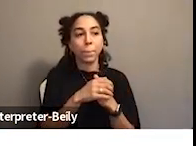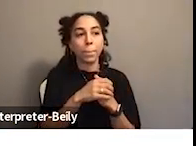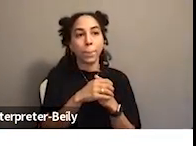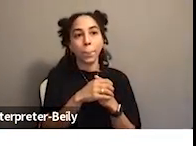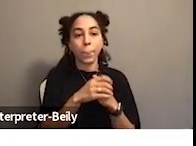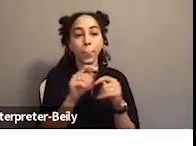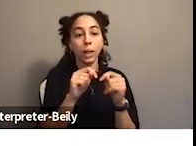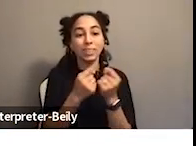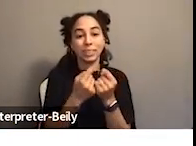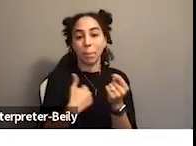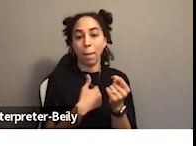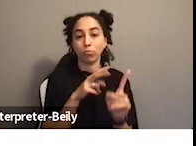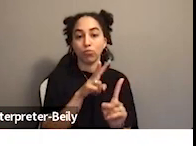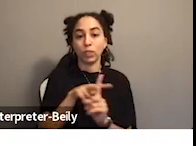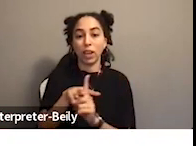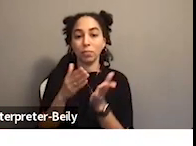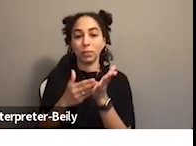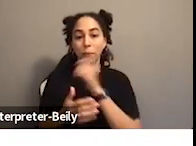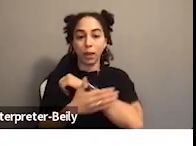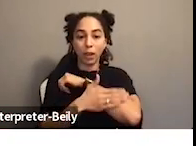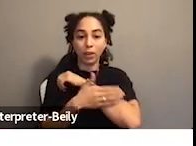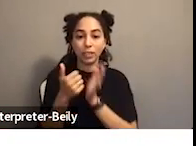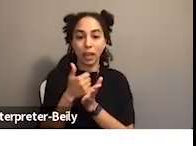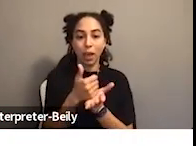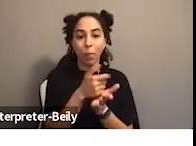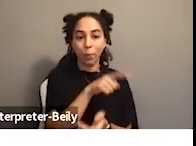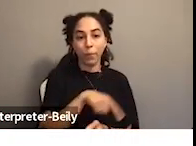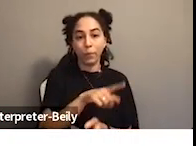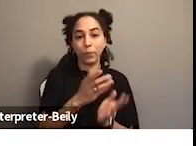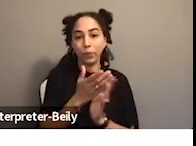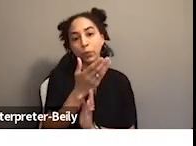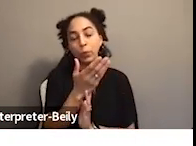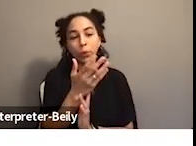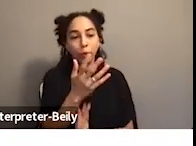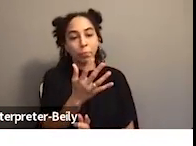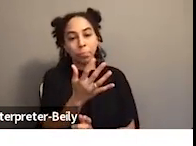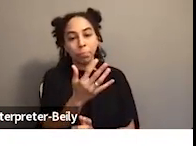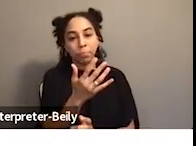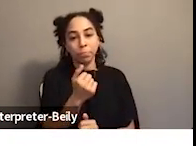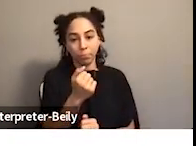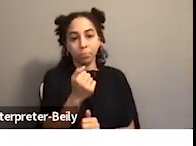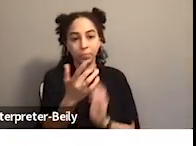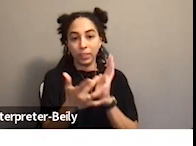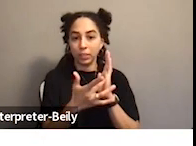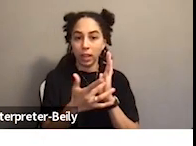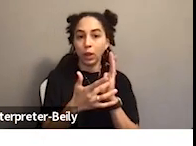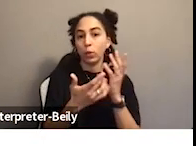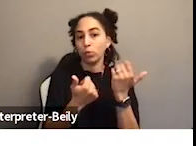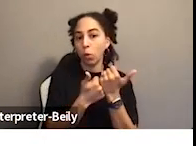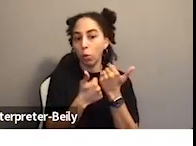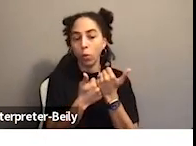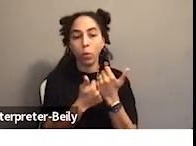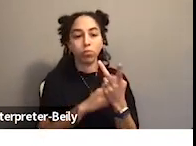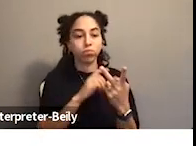team members assigned to certain counties to help them through a number of technical assistance needs